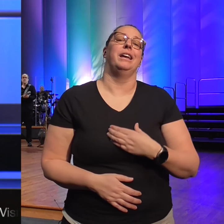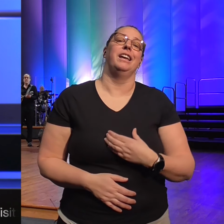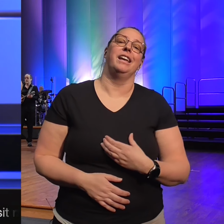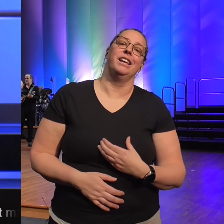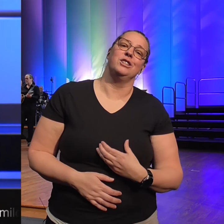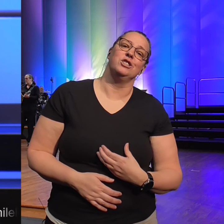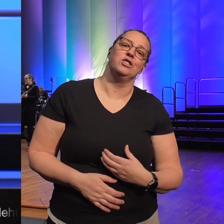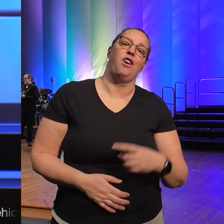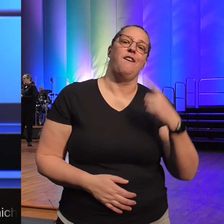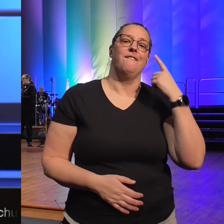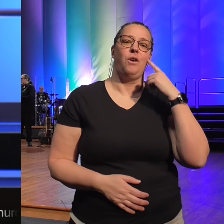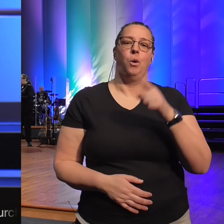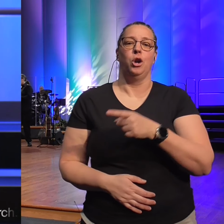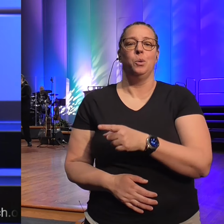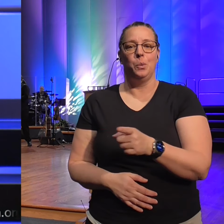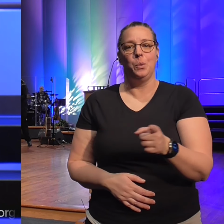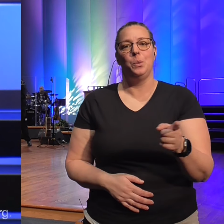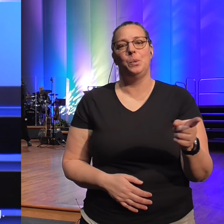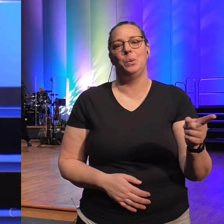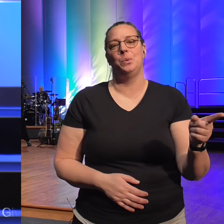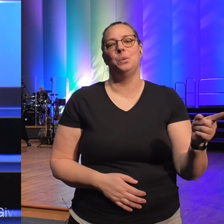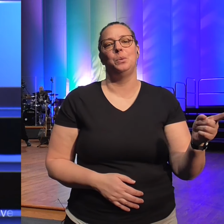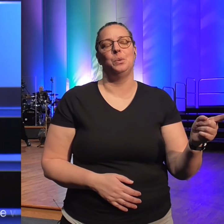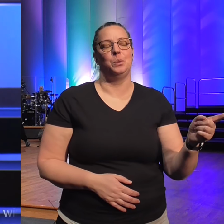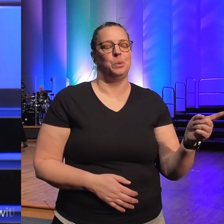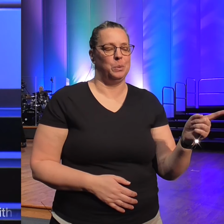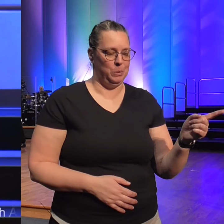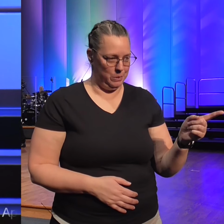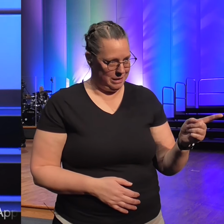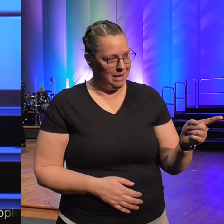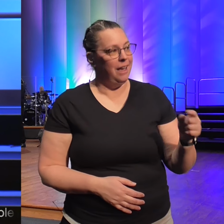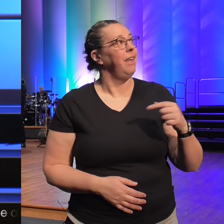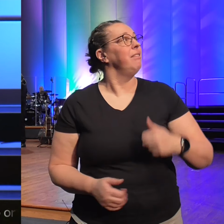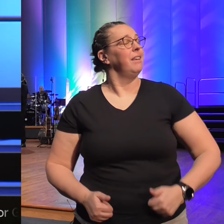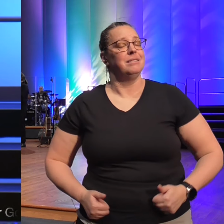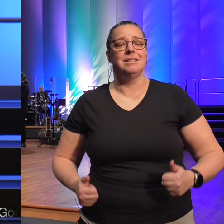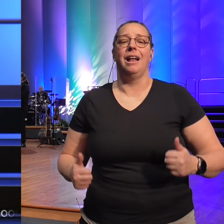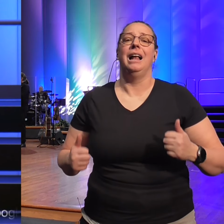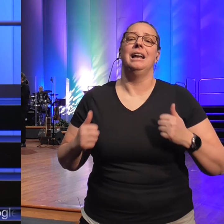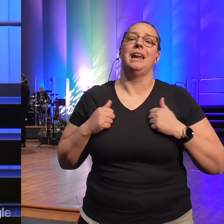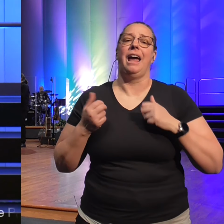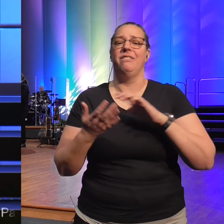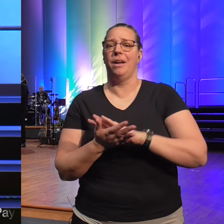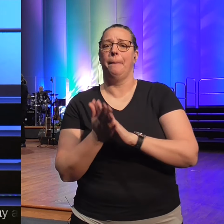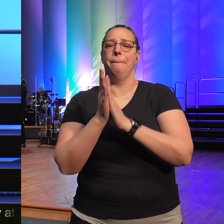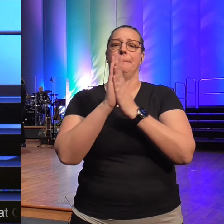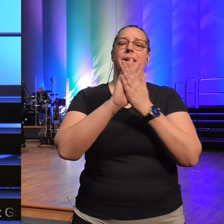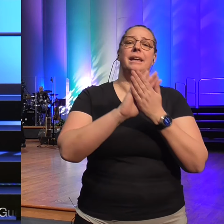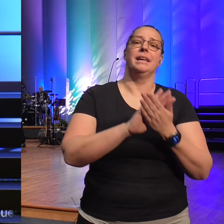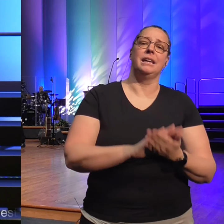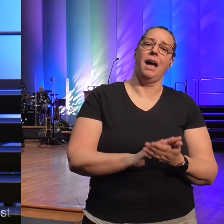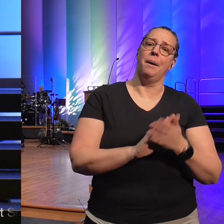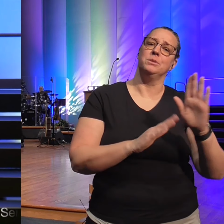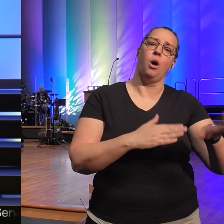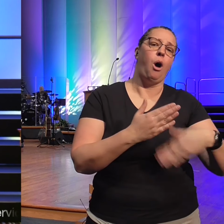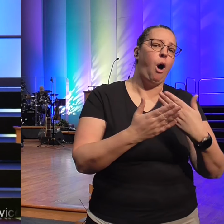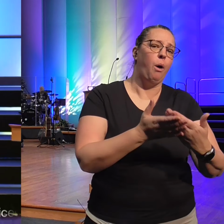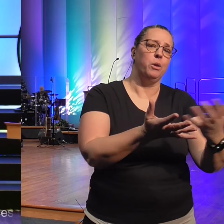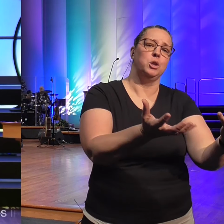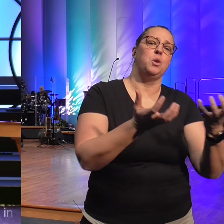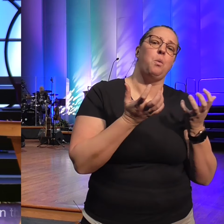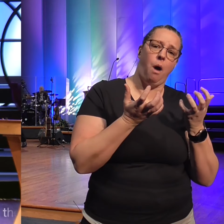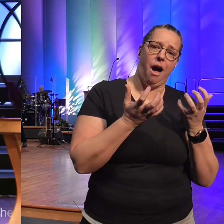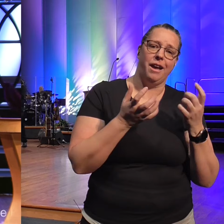my wish for you is that this life becomes all that you want it to.